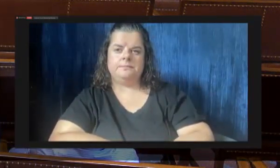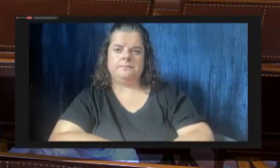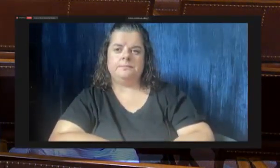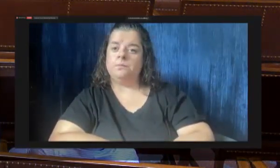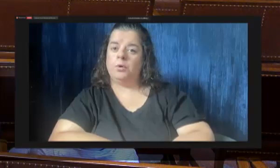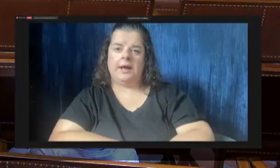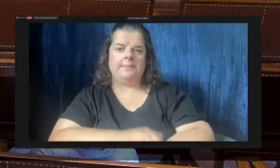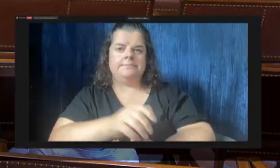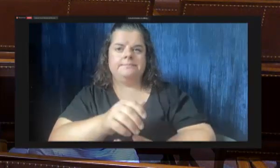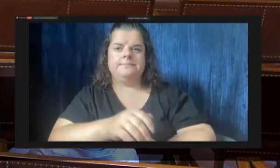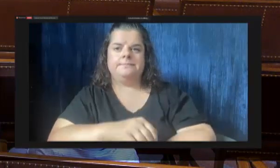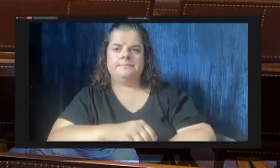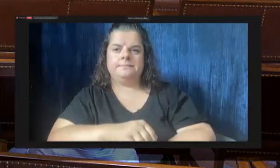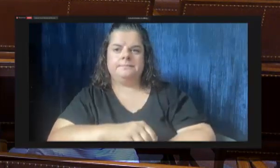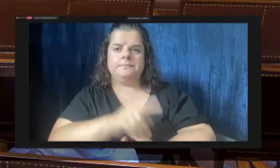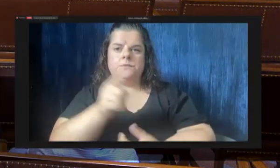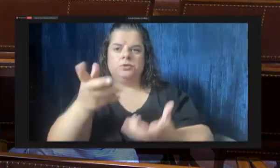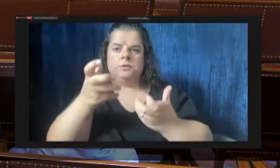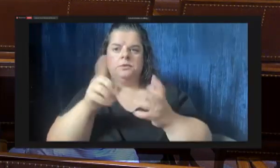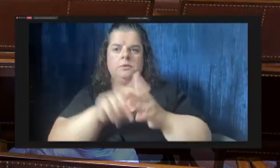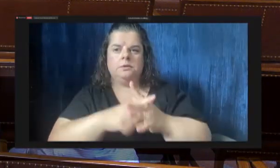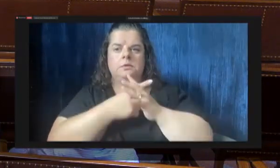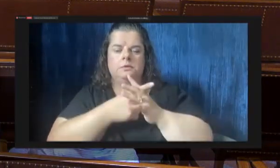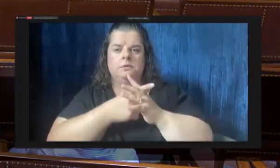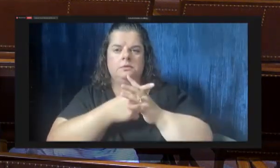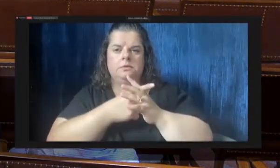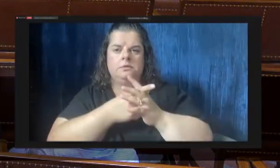Do you want to start, John?